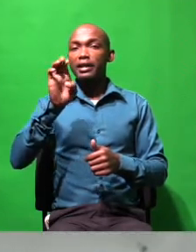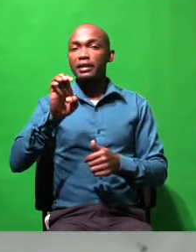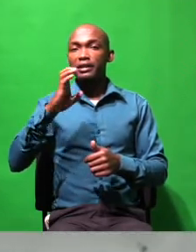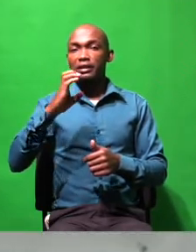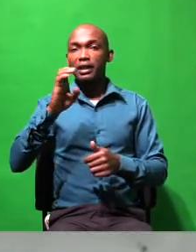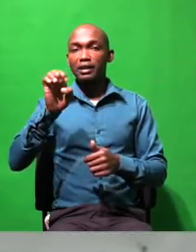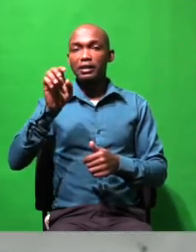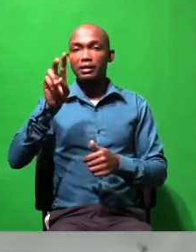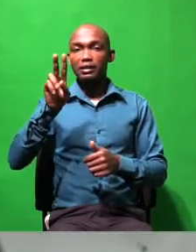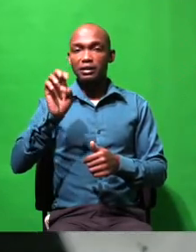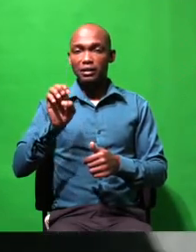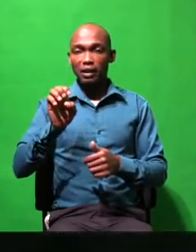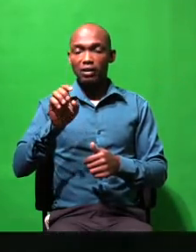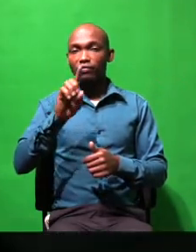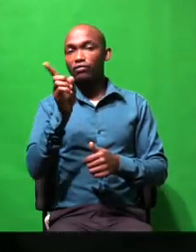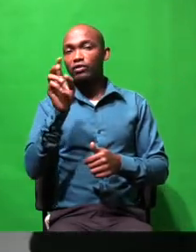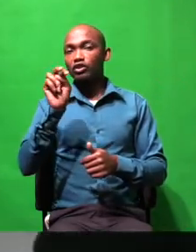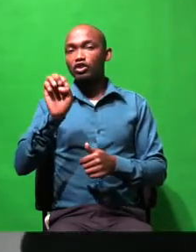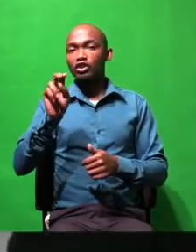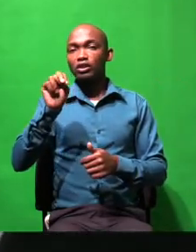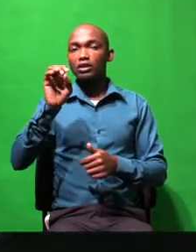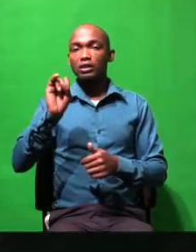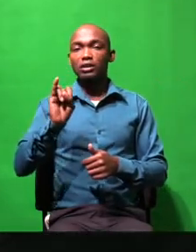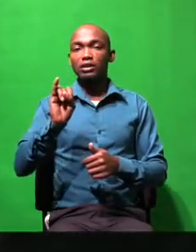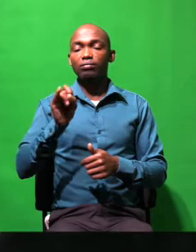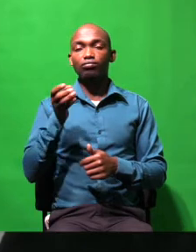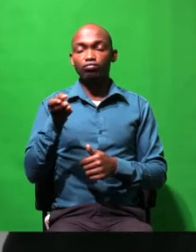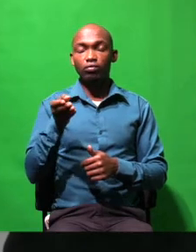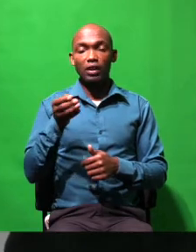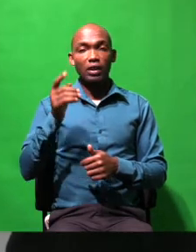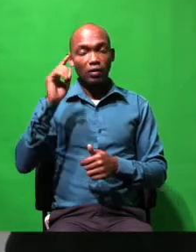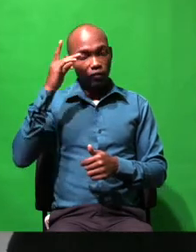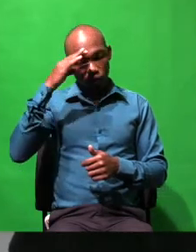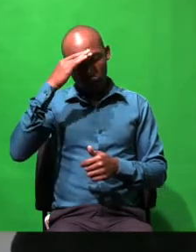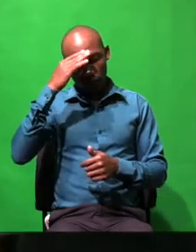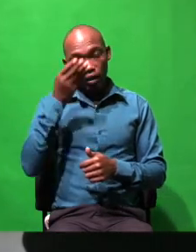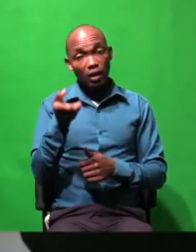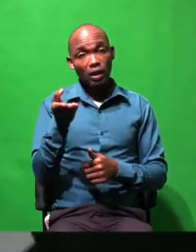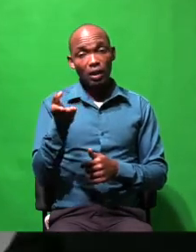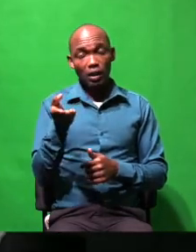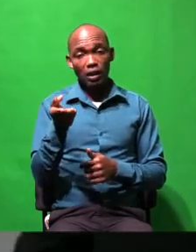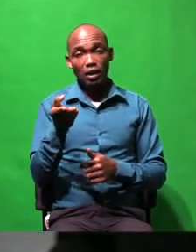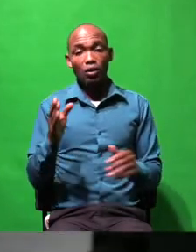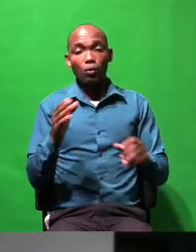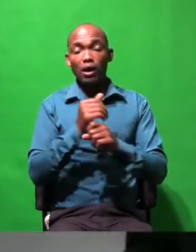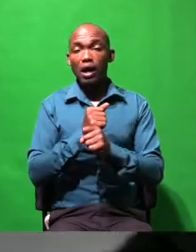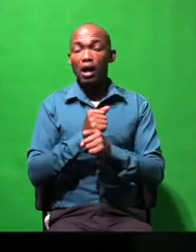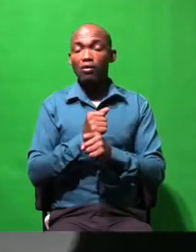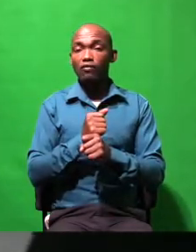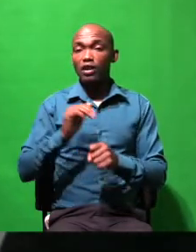And carried on a X chromosome. Imagine here we have a